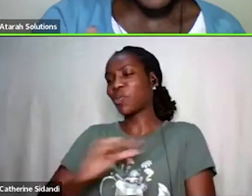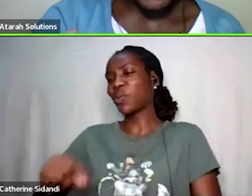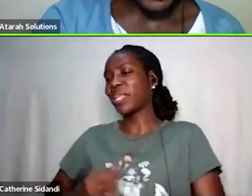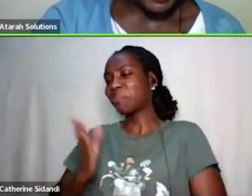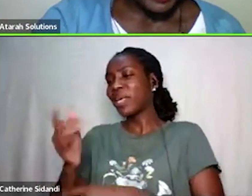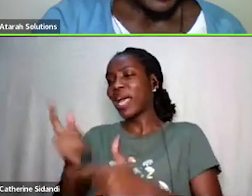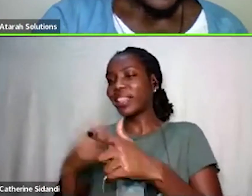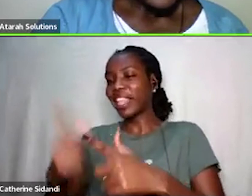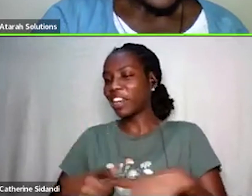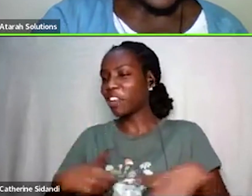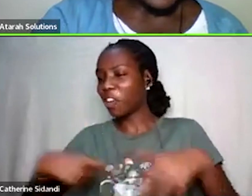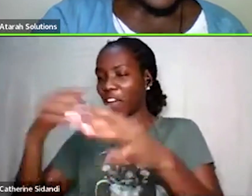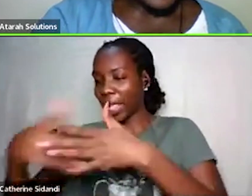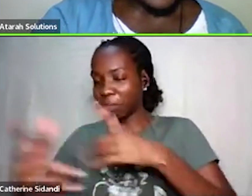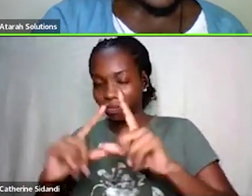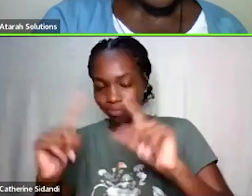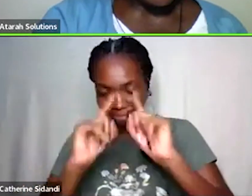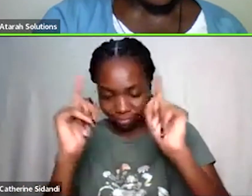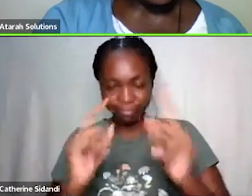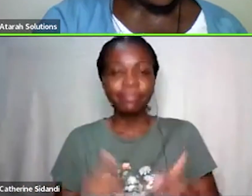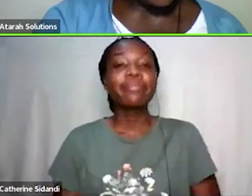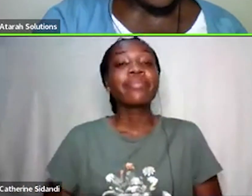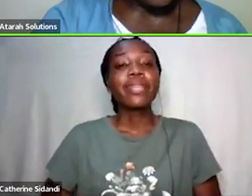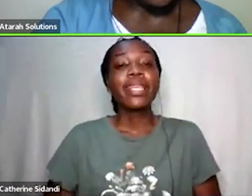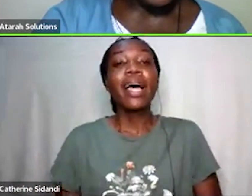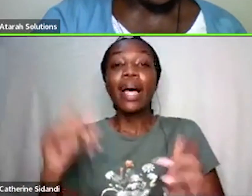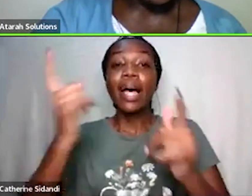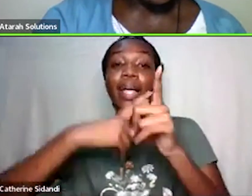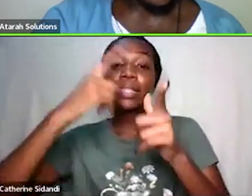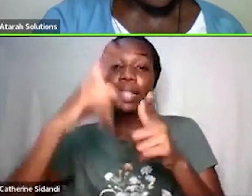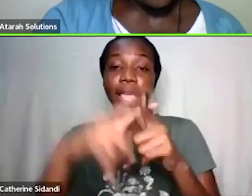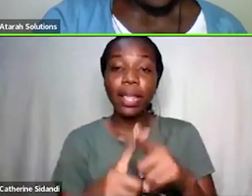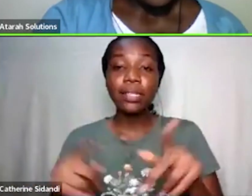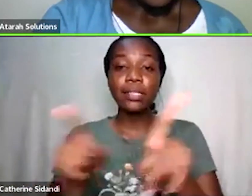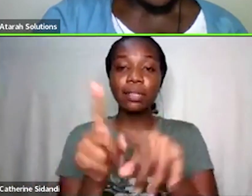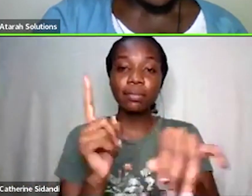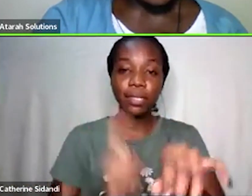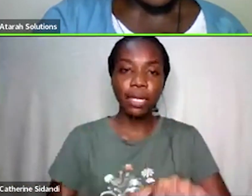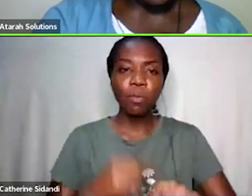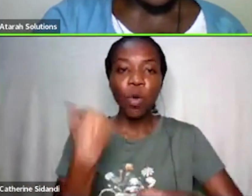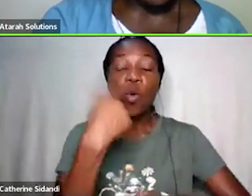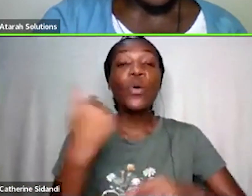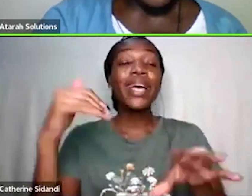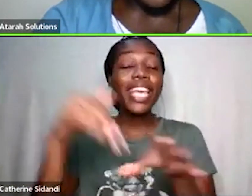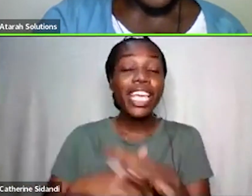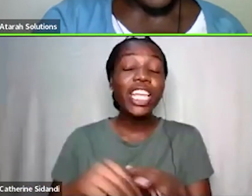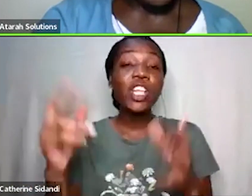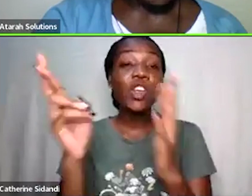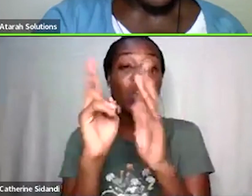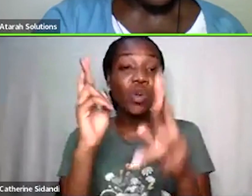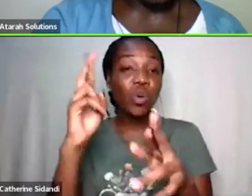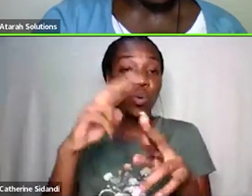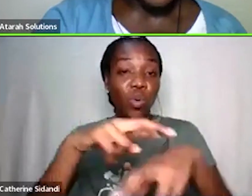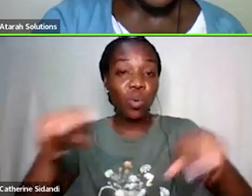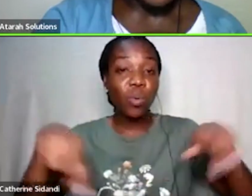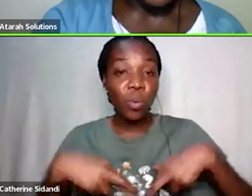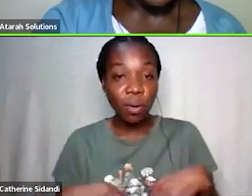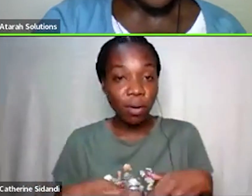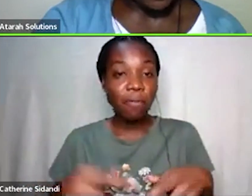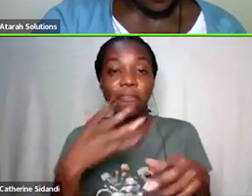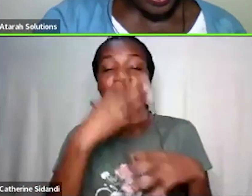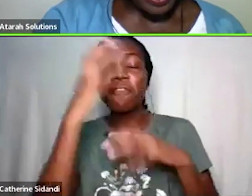without nothing. And then she has also authored Who is in Your Room with Dr. Ivan Misner, the father of